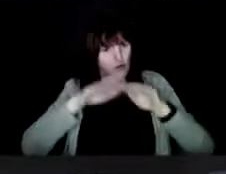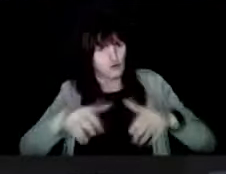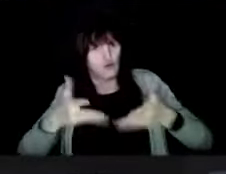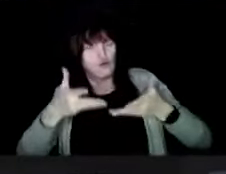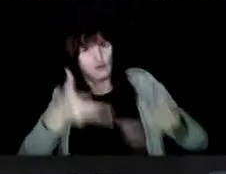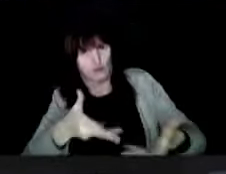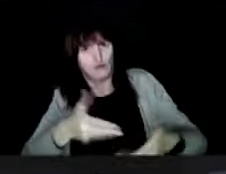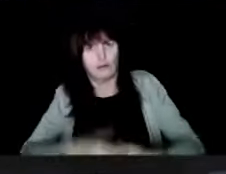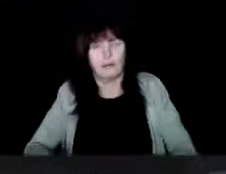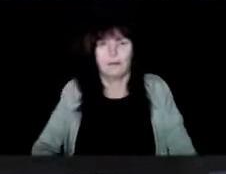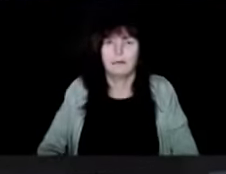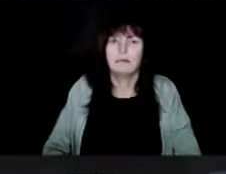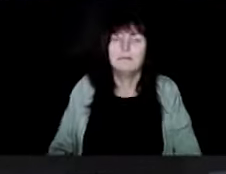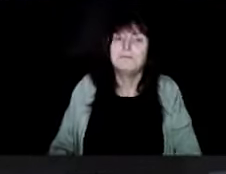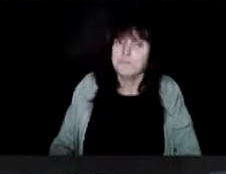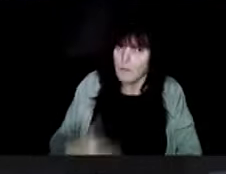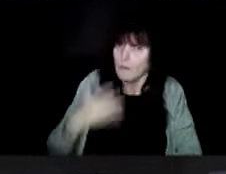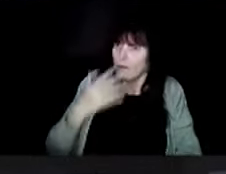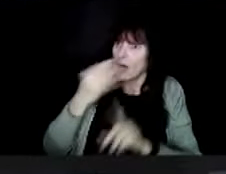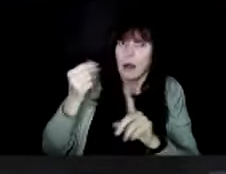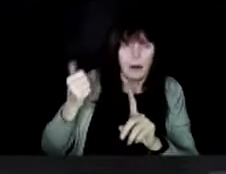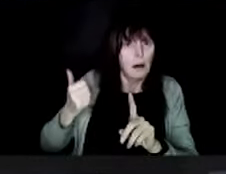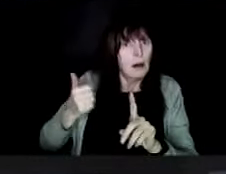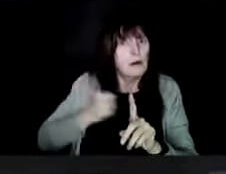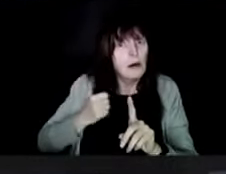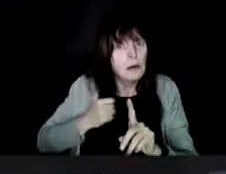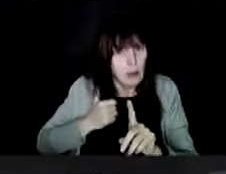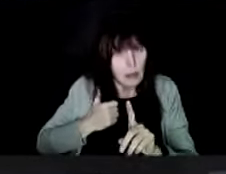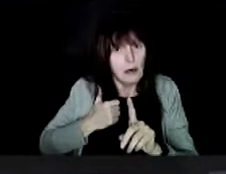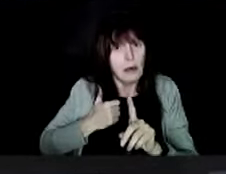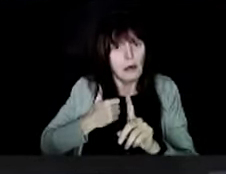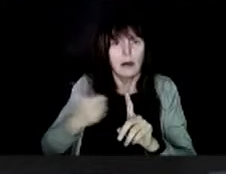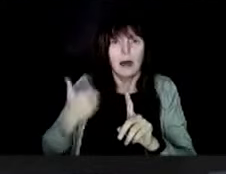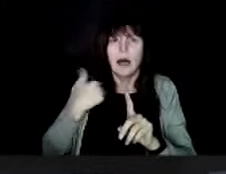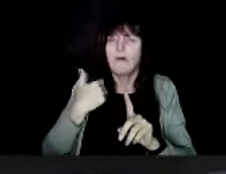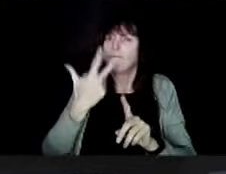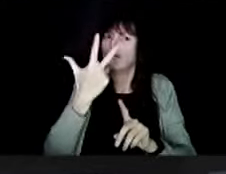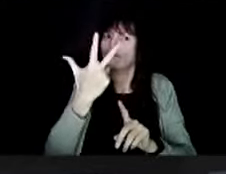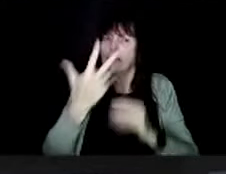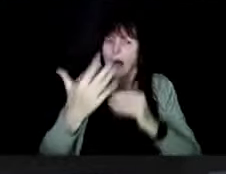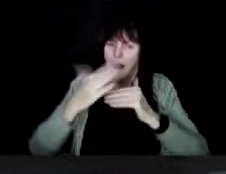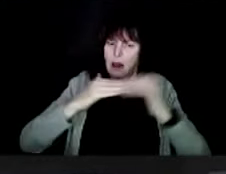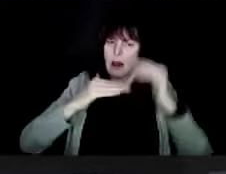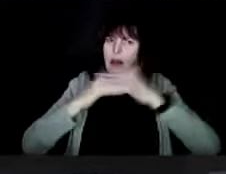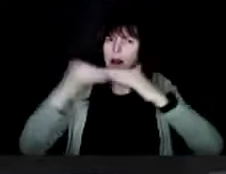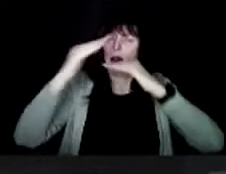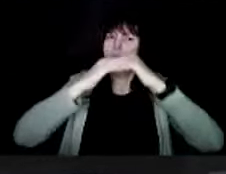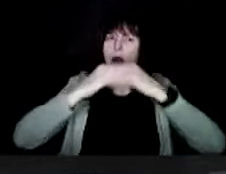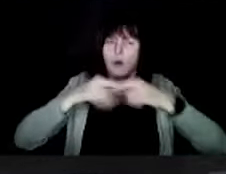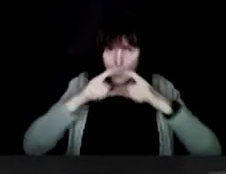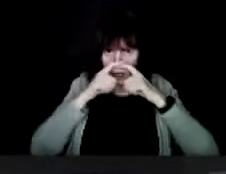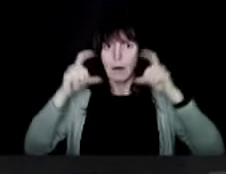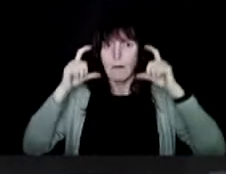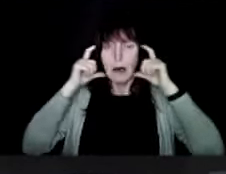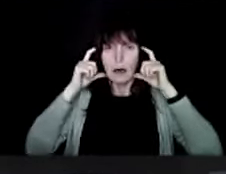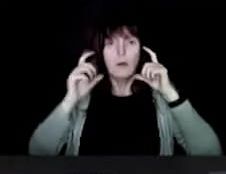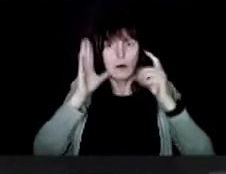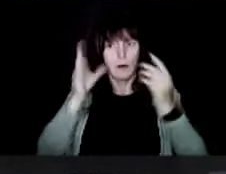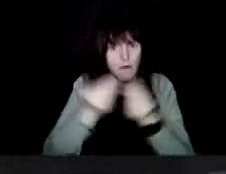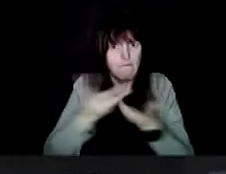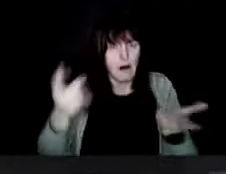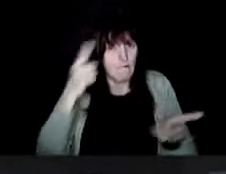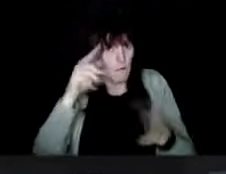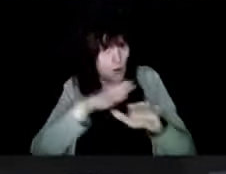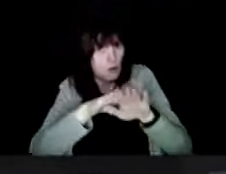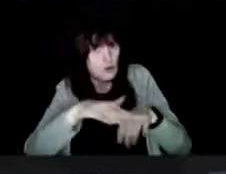So a 3-ply mask will be provided to all children as a means of equity to ensure that all children are offered the same high